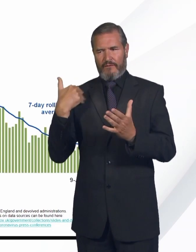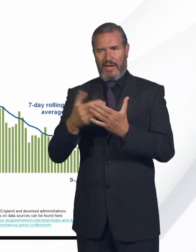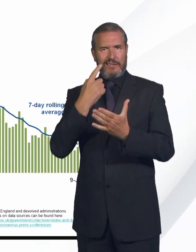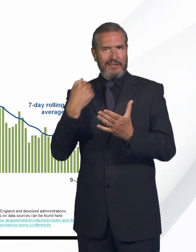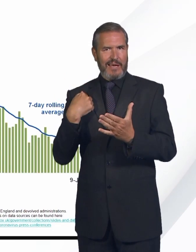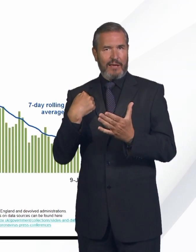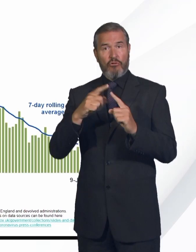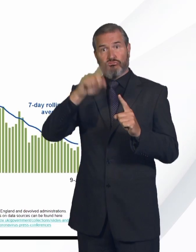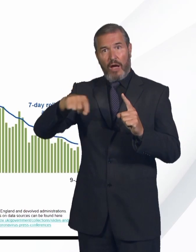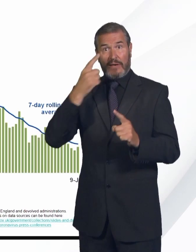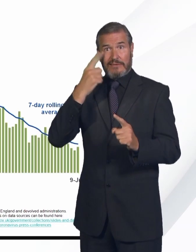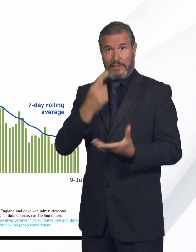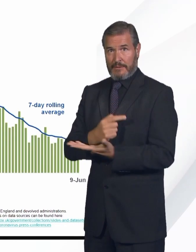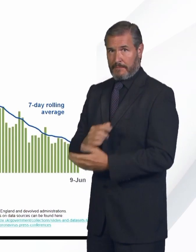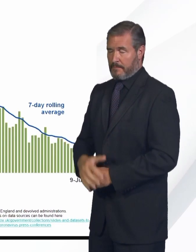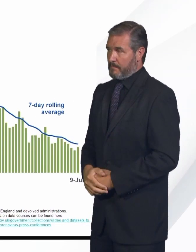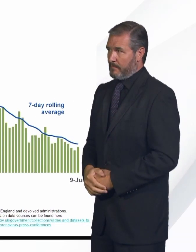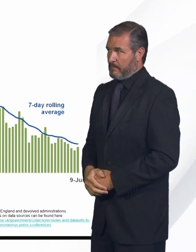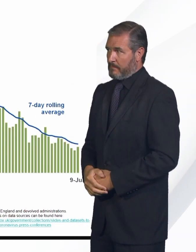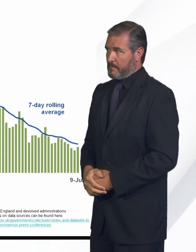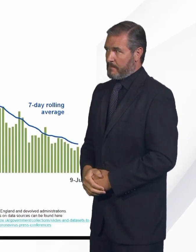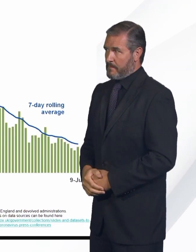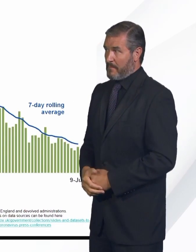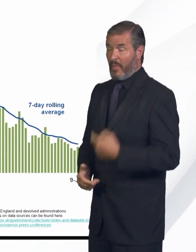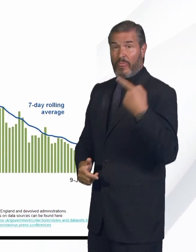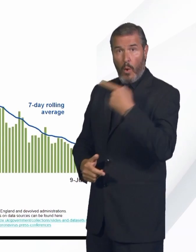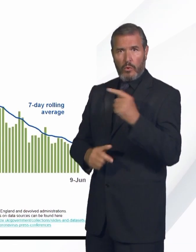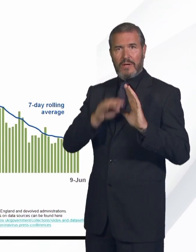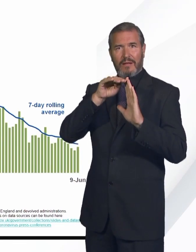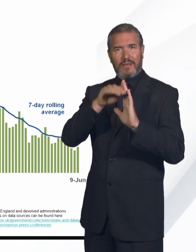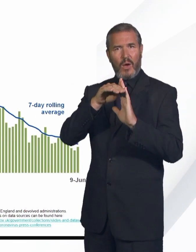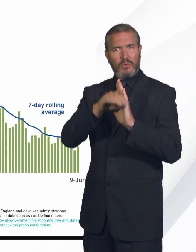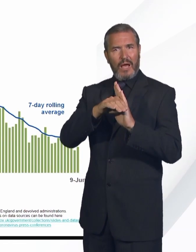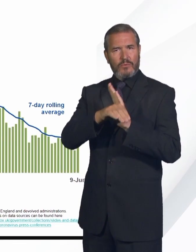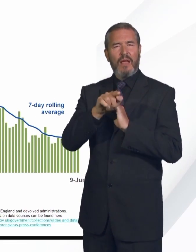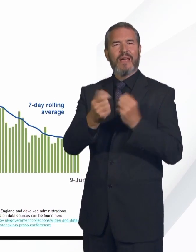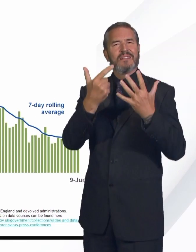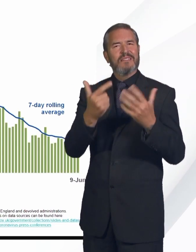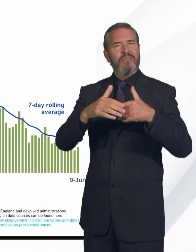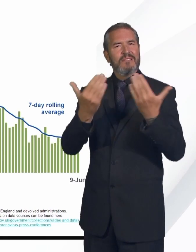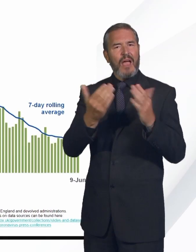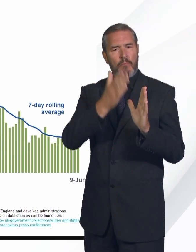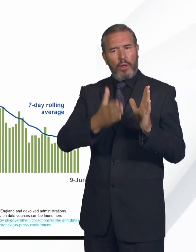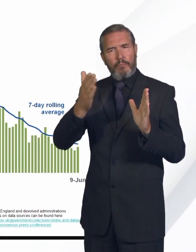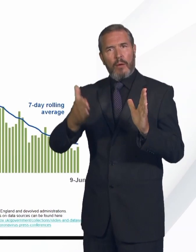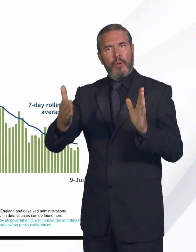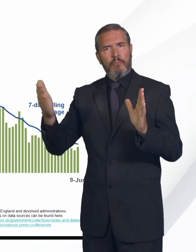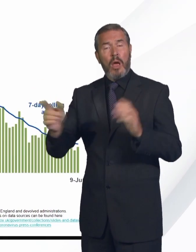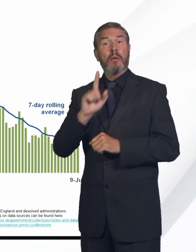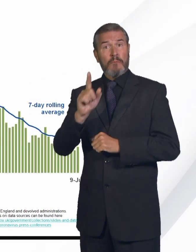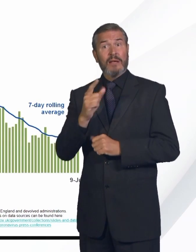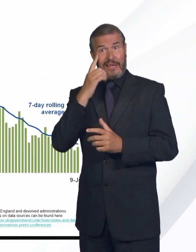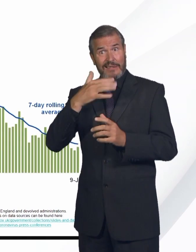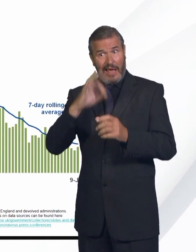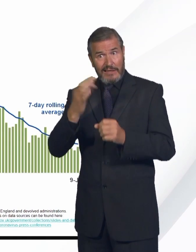The graph shows a steadily falling number of identified cases on a 7-day rolling average despite the increase in